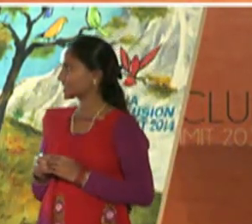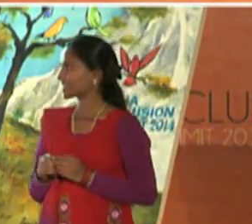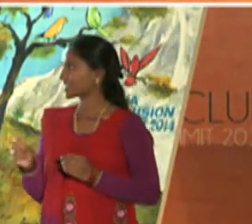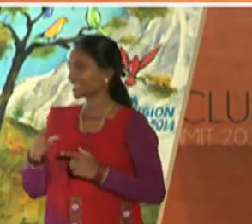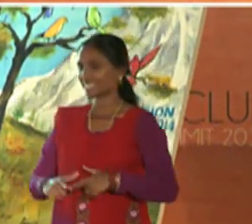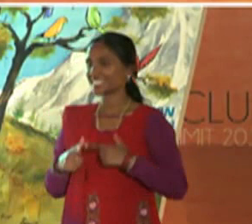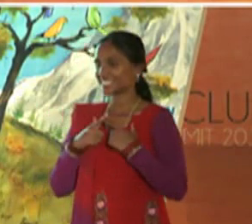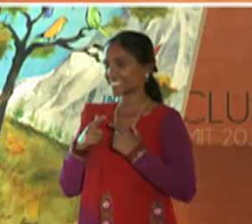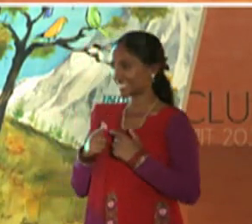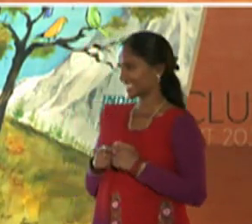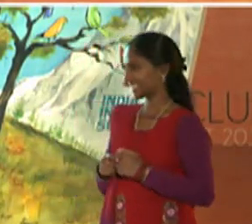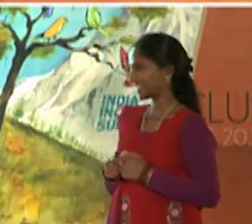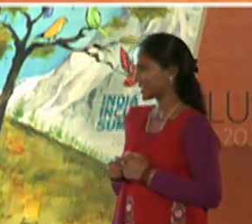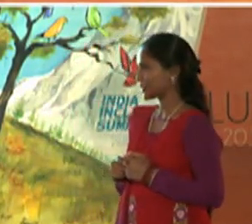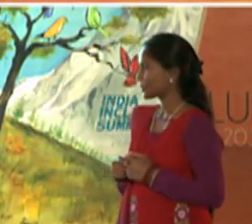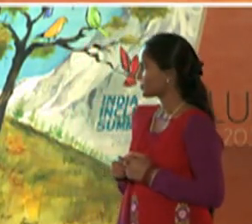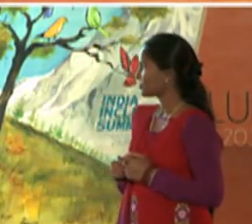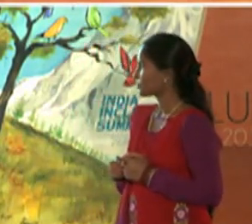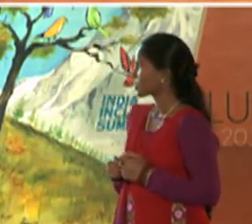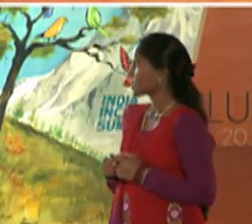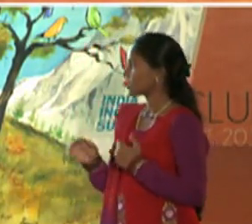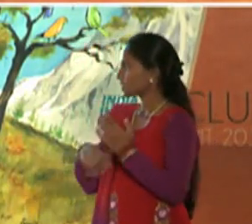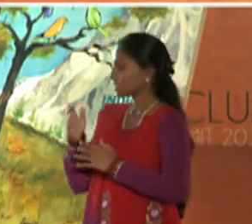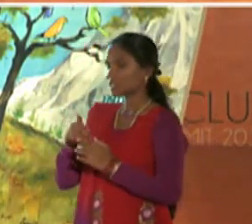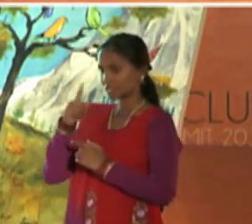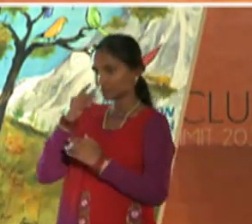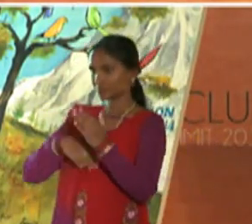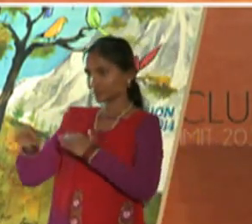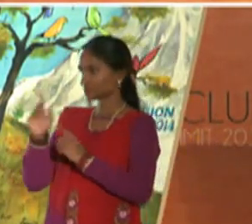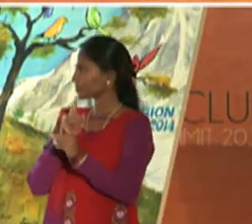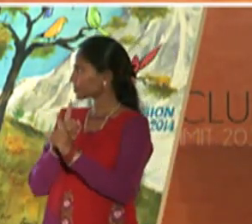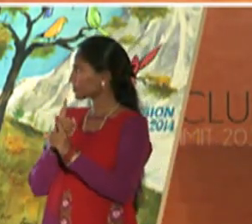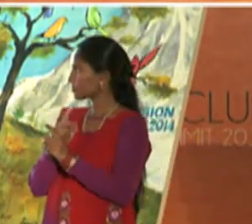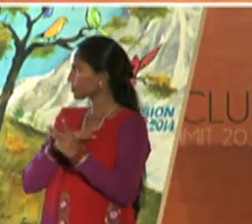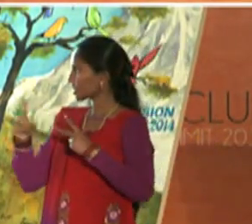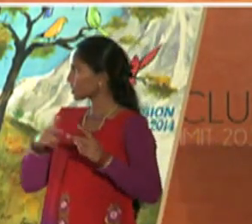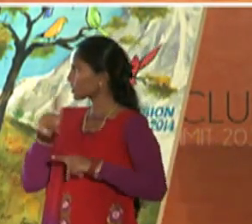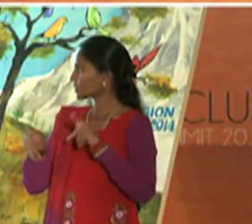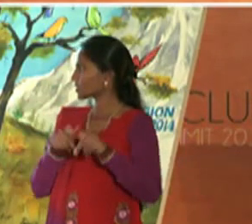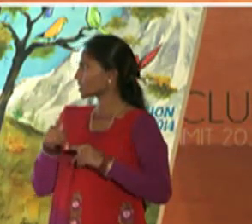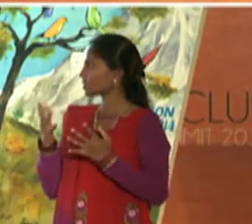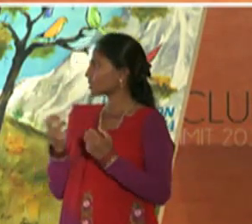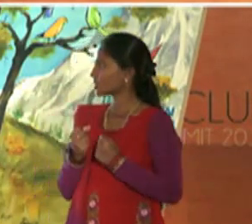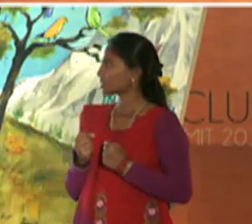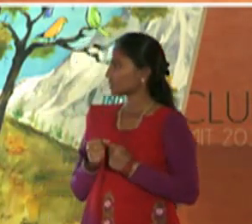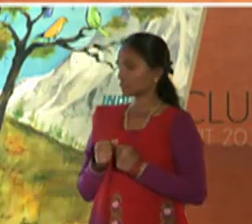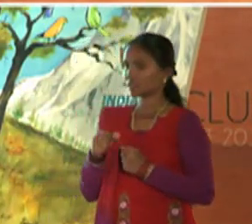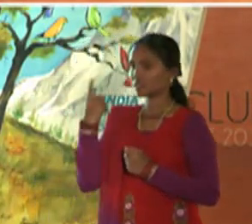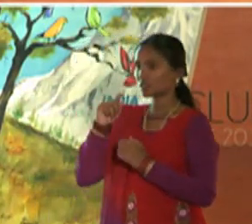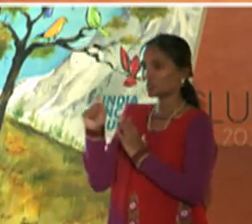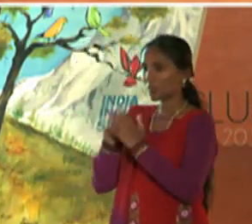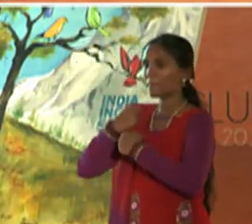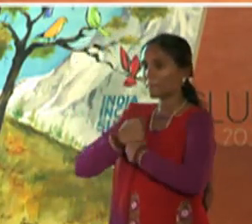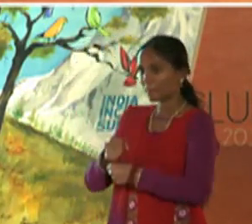lifetime, So then she went to other people where the melodrama was so much that anybody, if that film had been